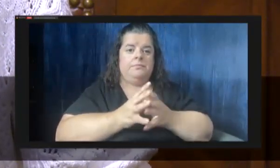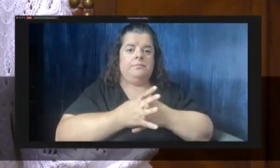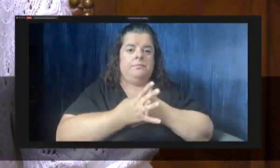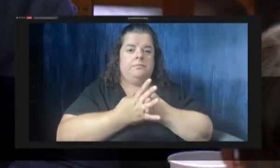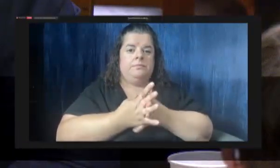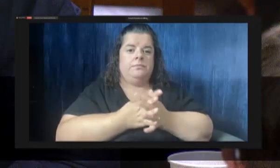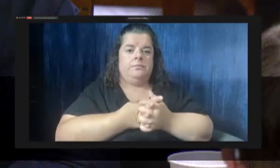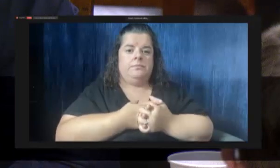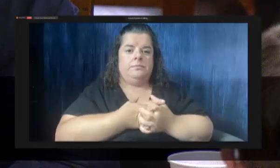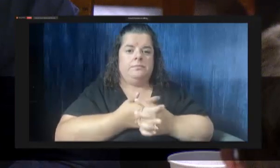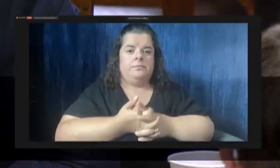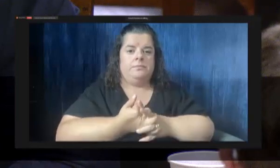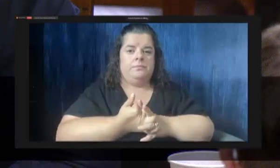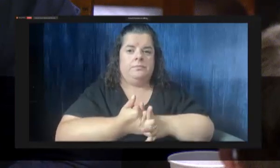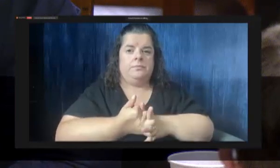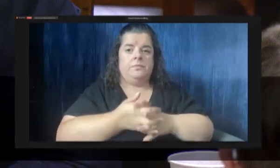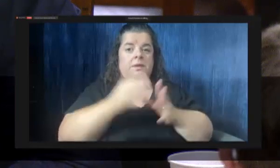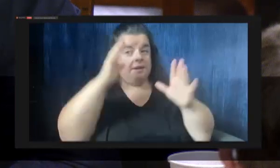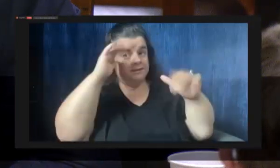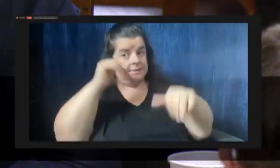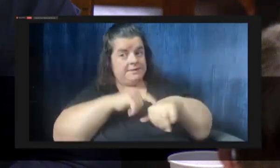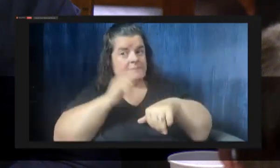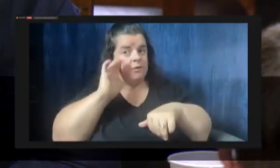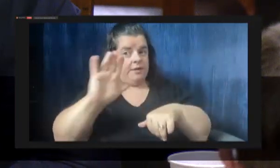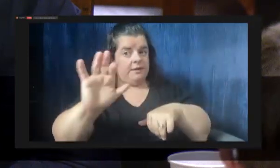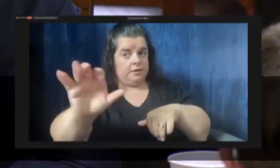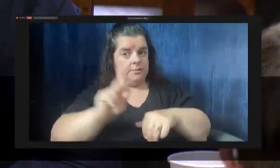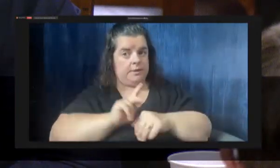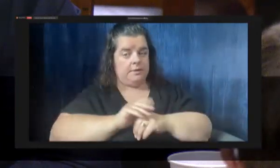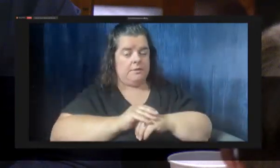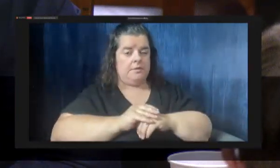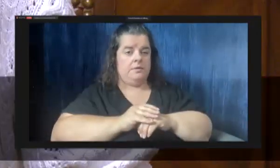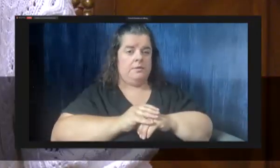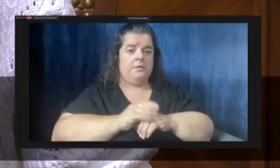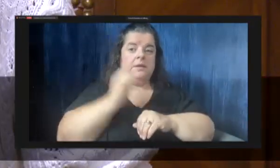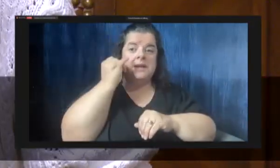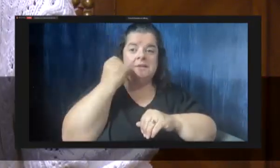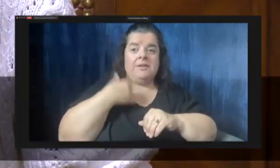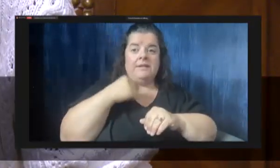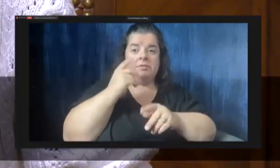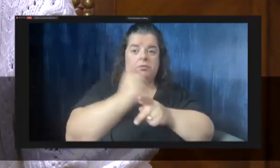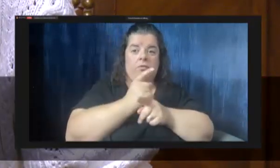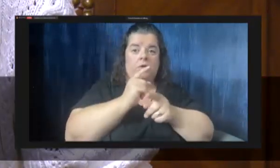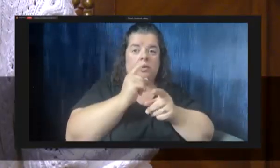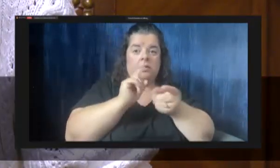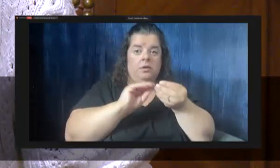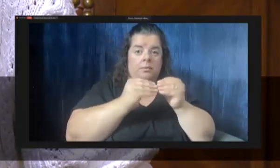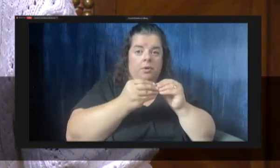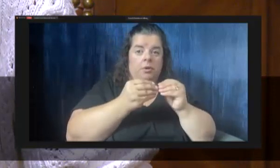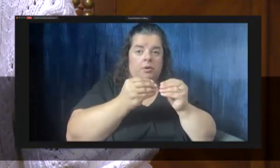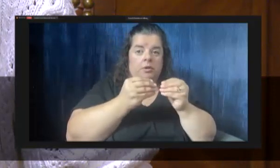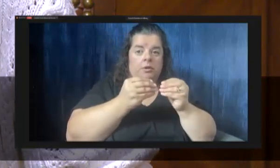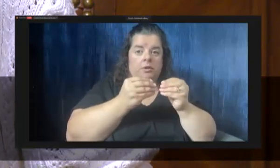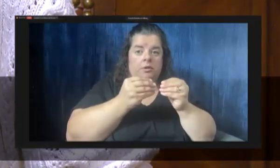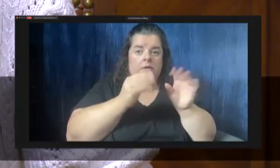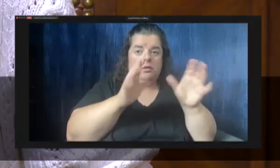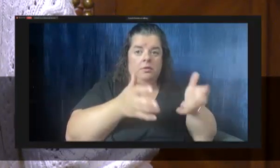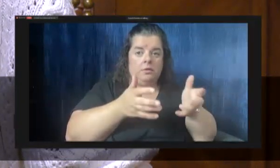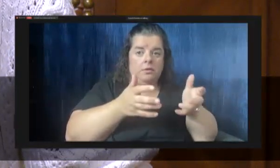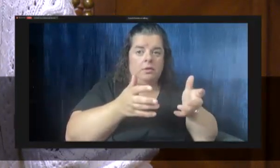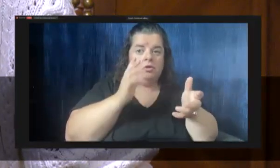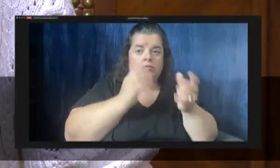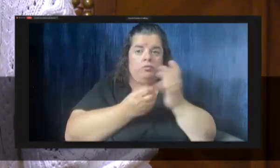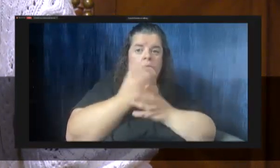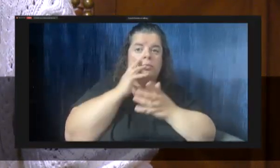So what's the expected time for the growth to come back? If you have the population right, then the growth will come. There's